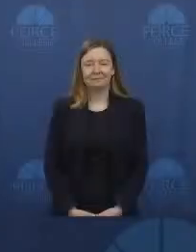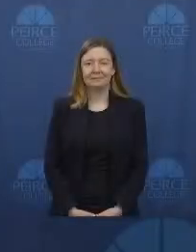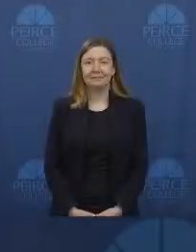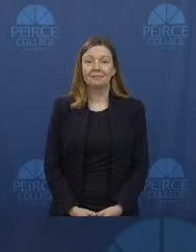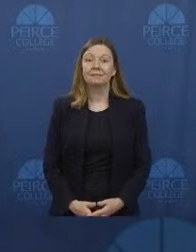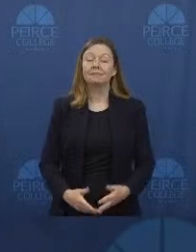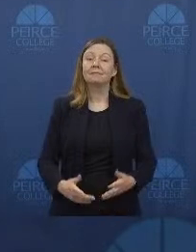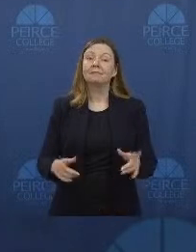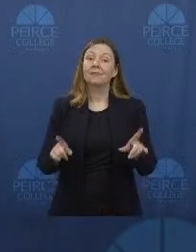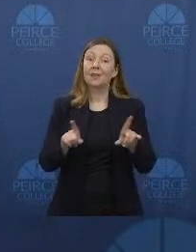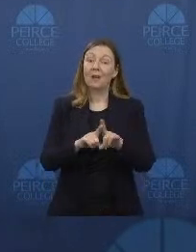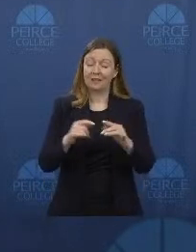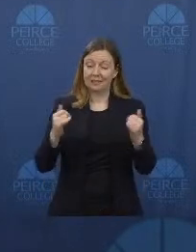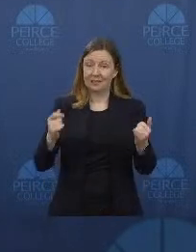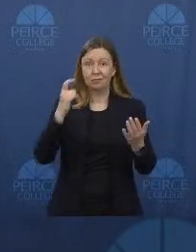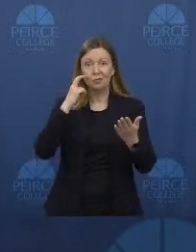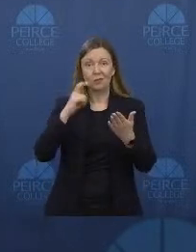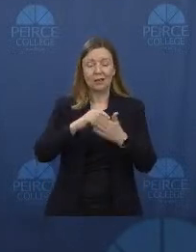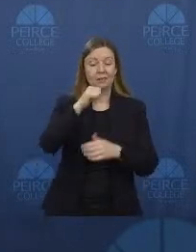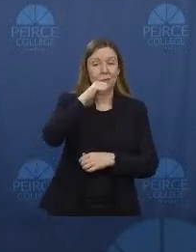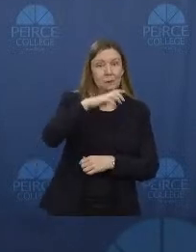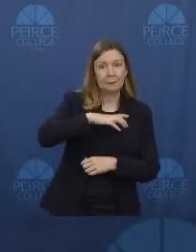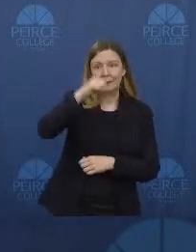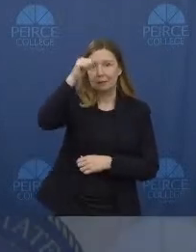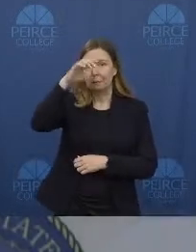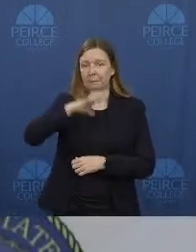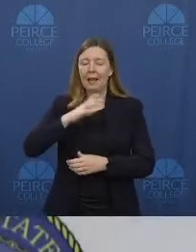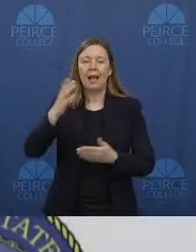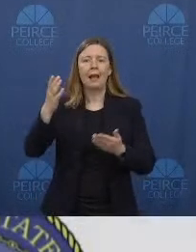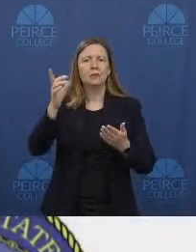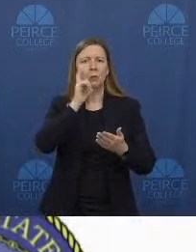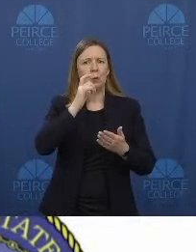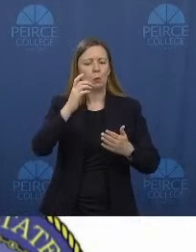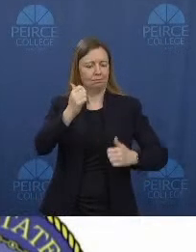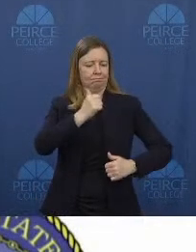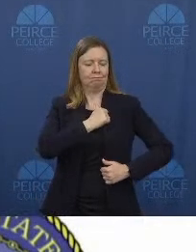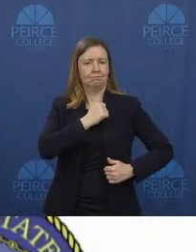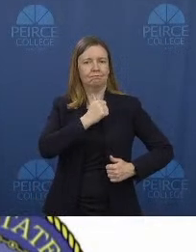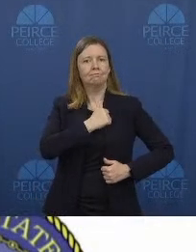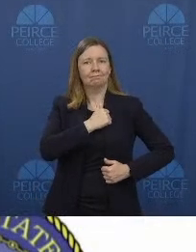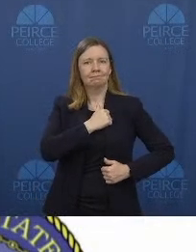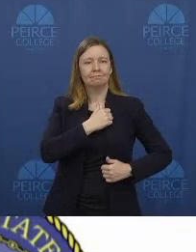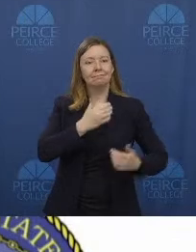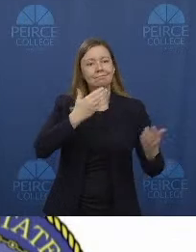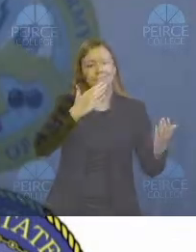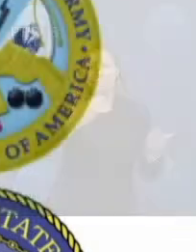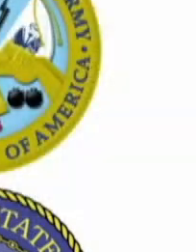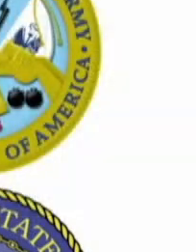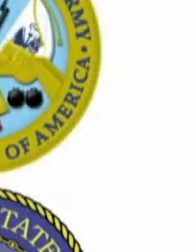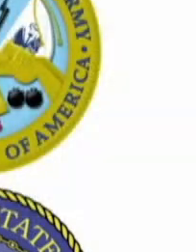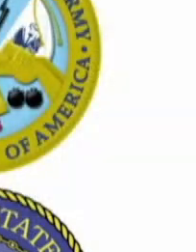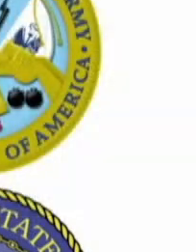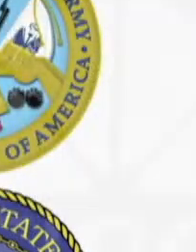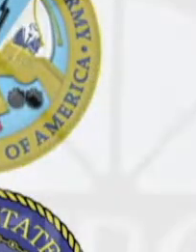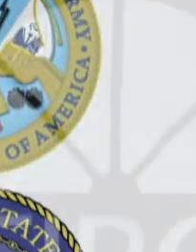Let's also recognize the women and men who serve in our military. Thank you for your service.